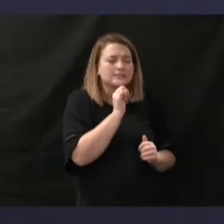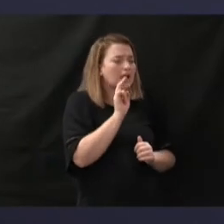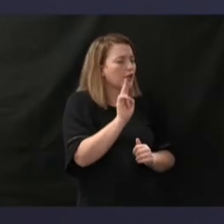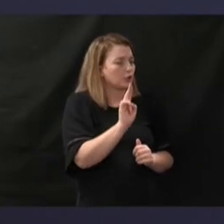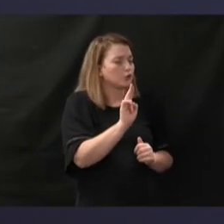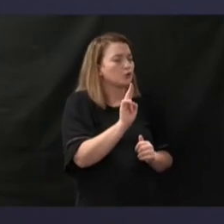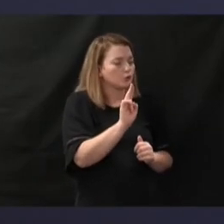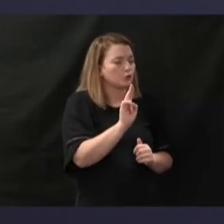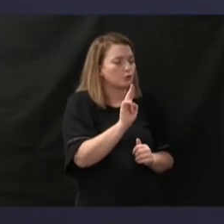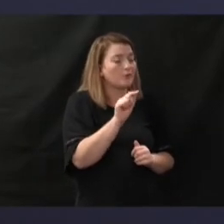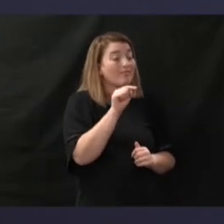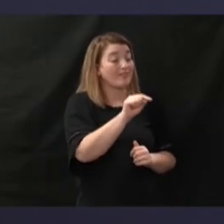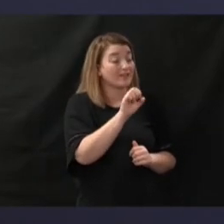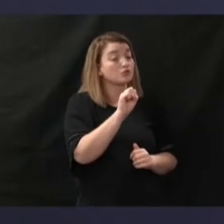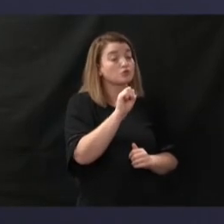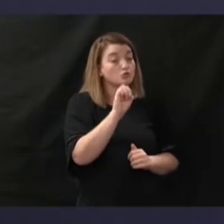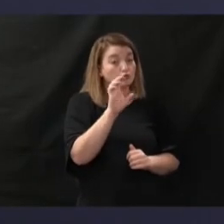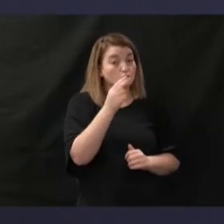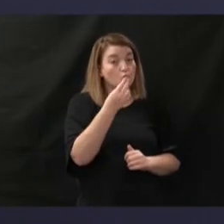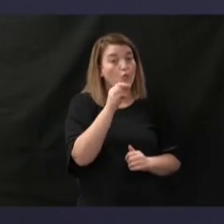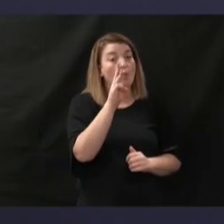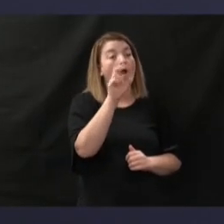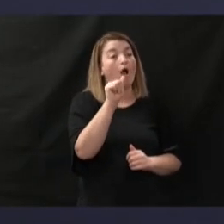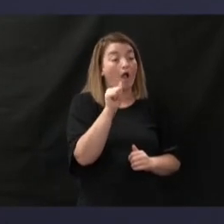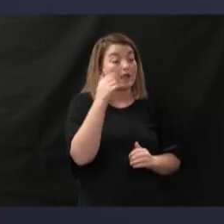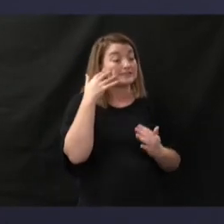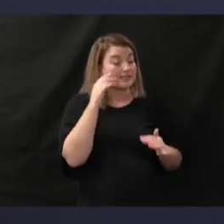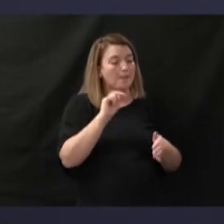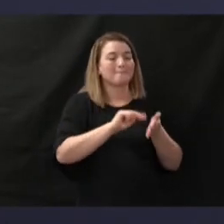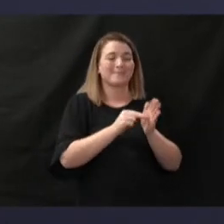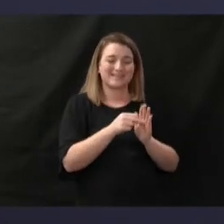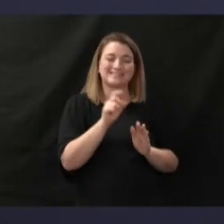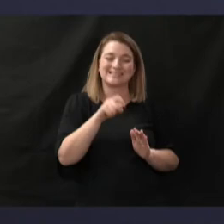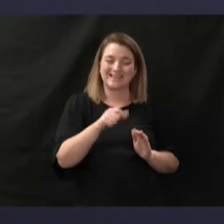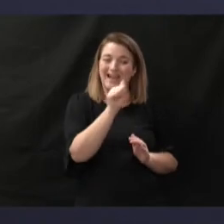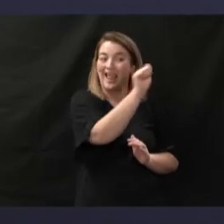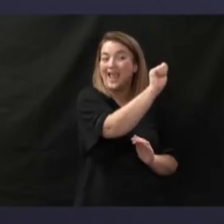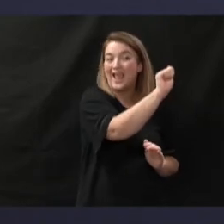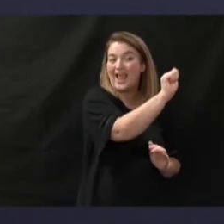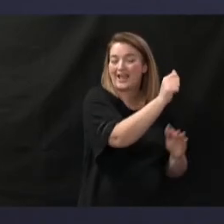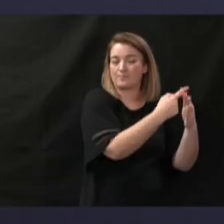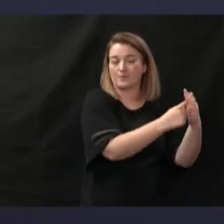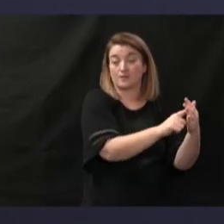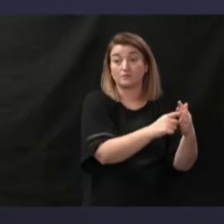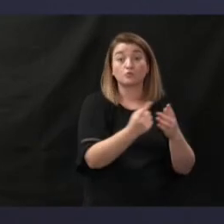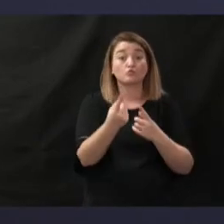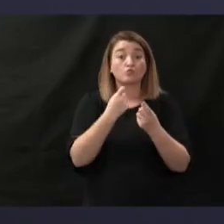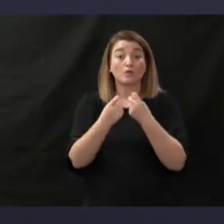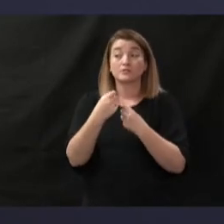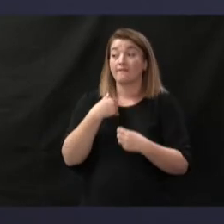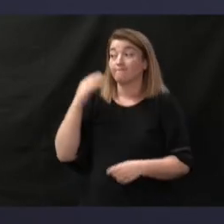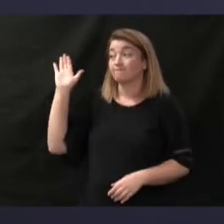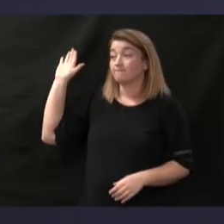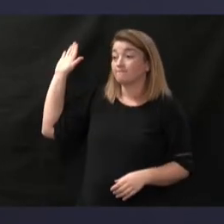they knew that that was a schwa sound. So, does anybody have questions?